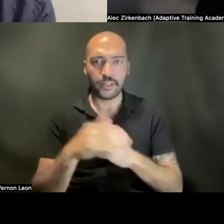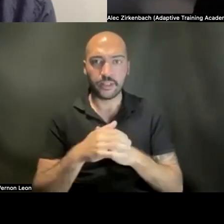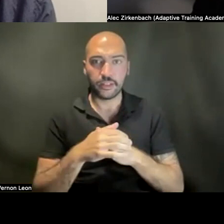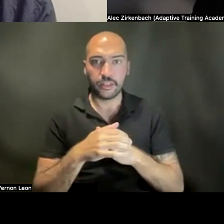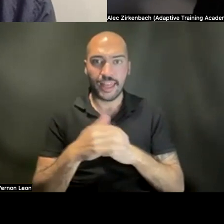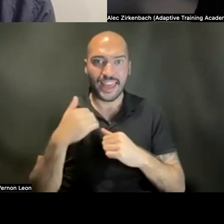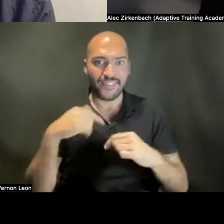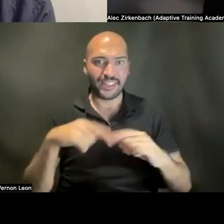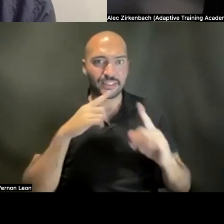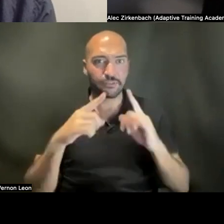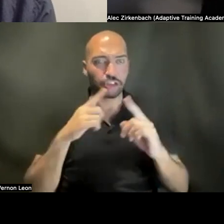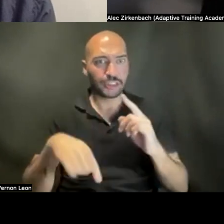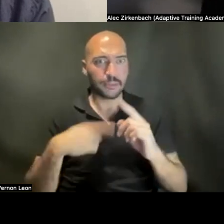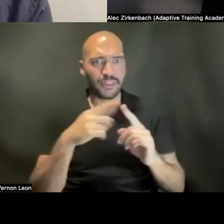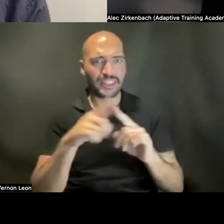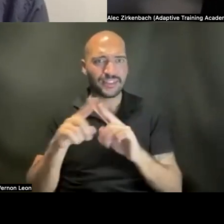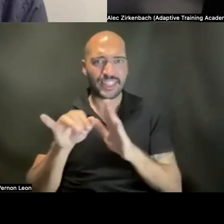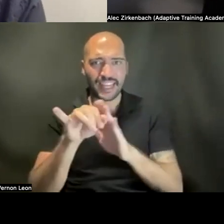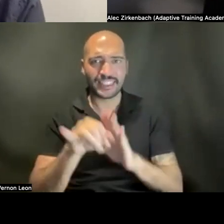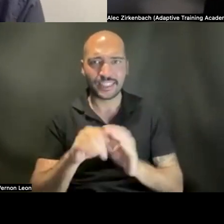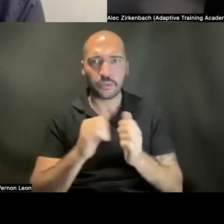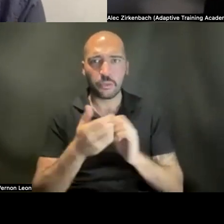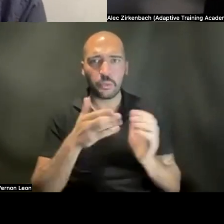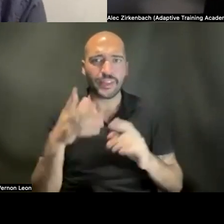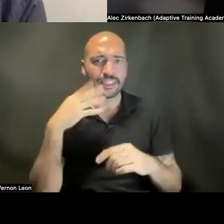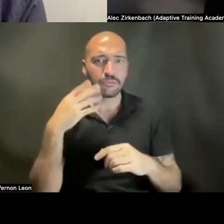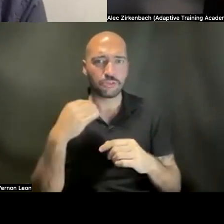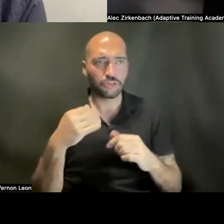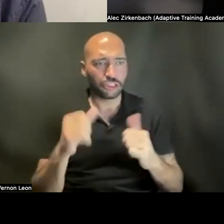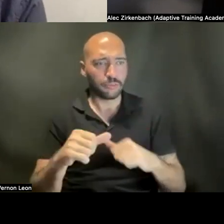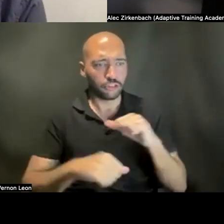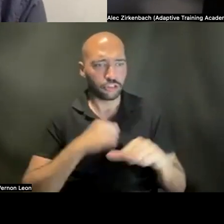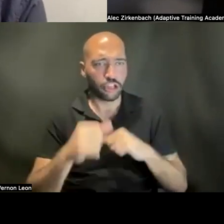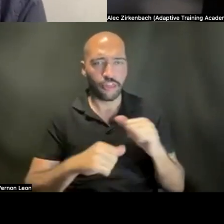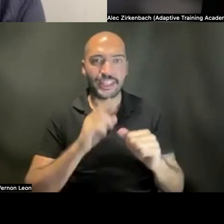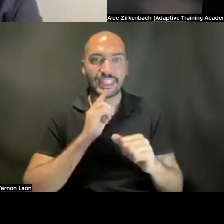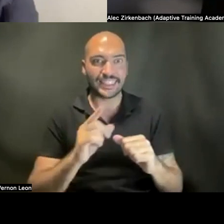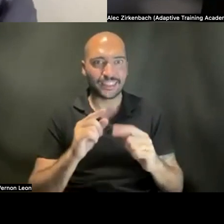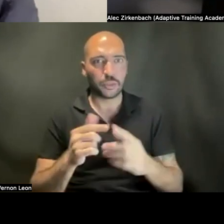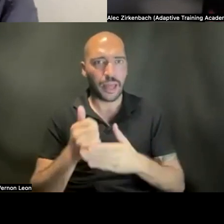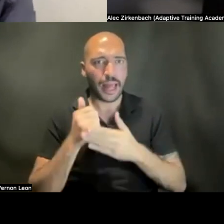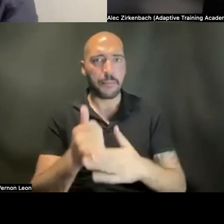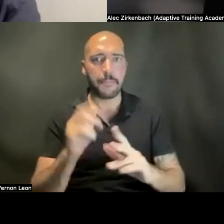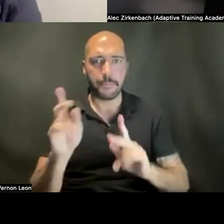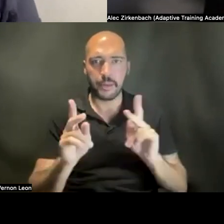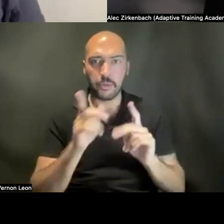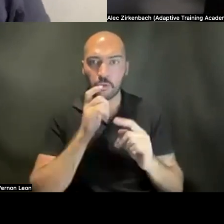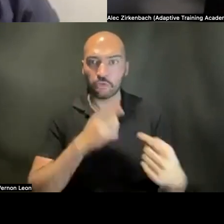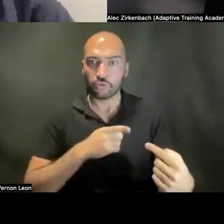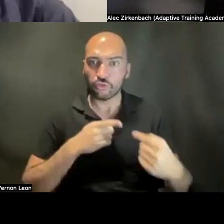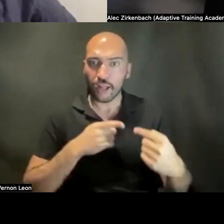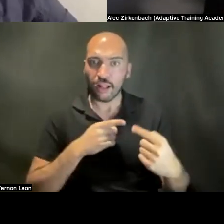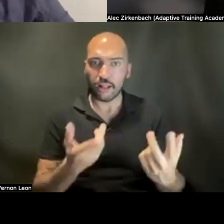having these conversations about these identities and the way these experiences shape one another is to help folks that may be